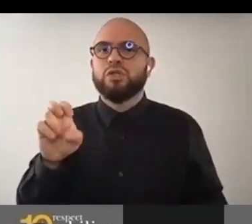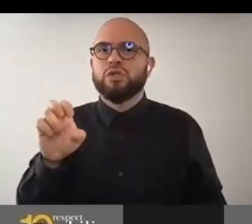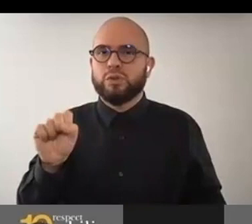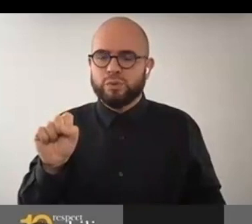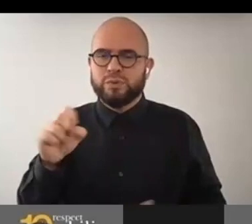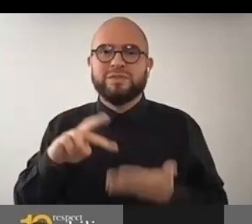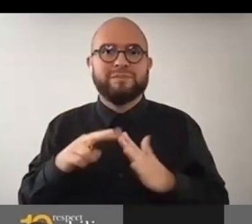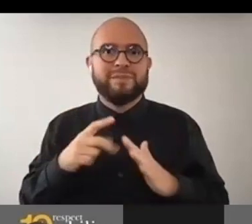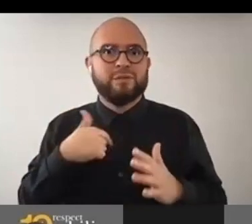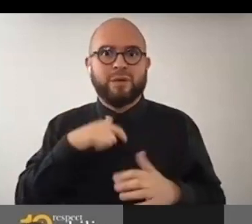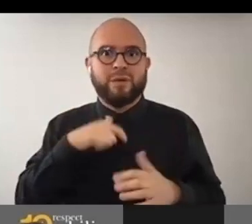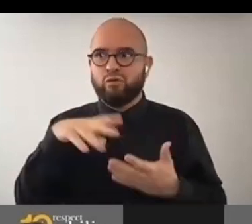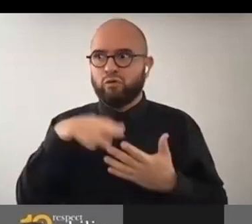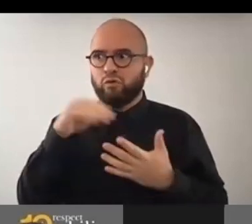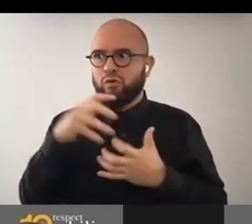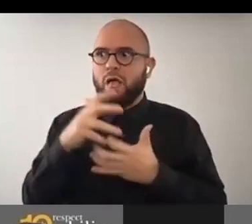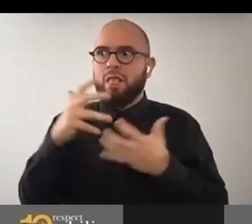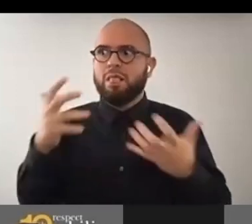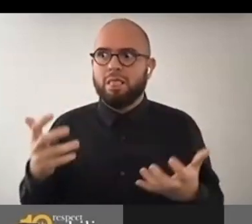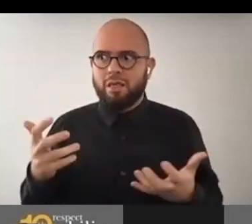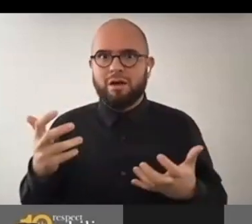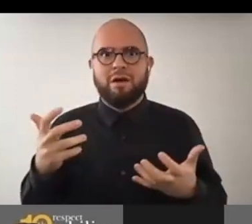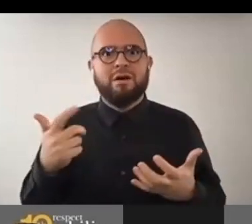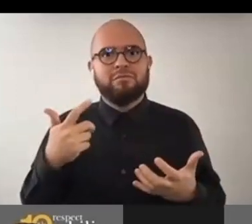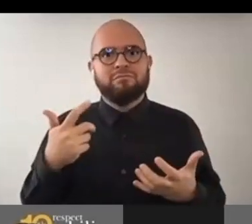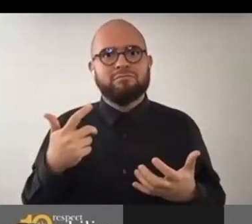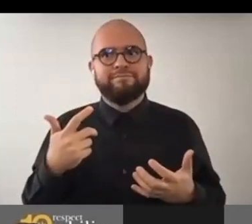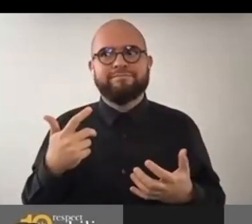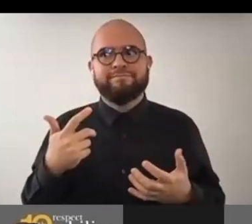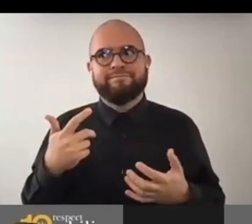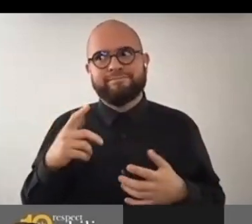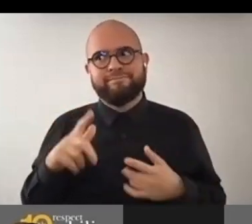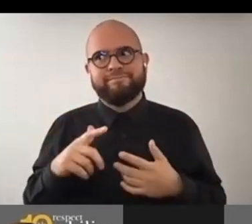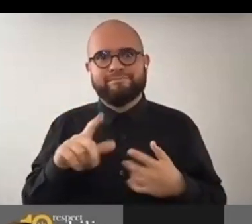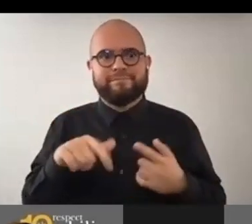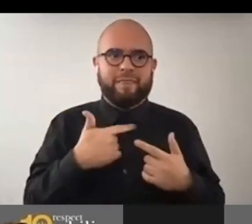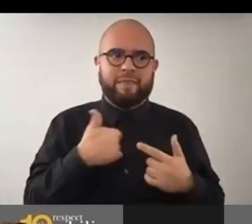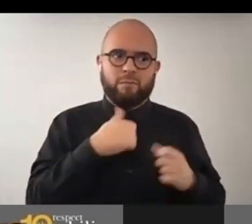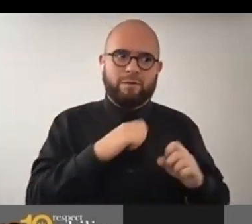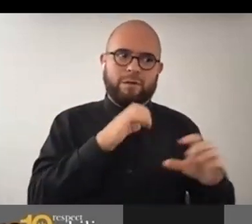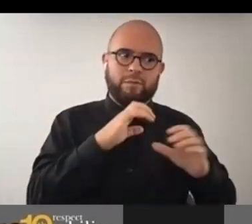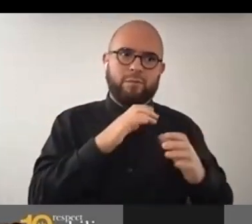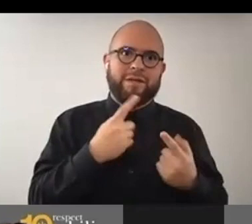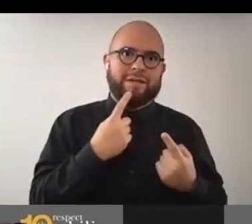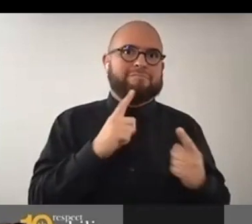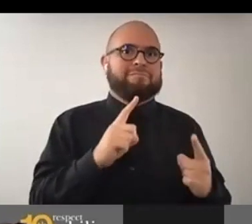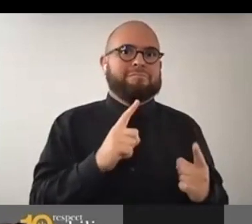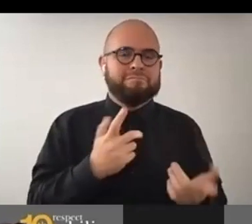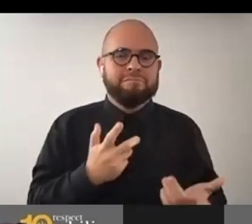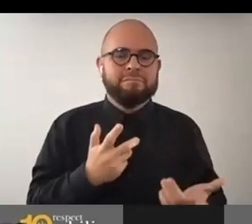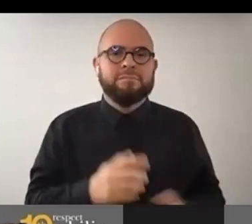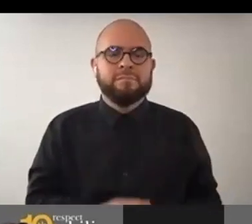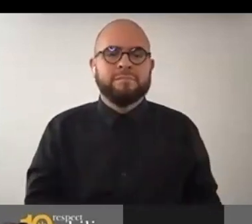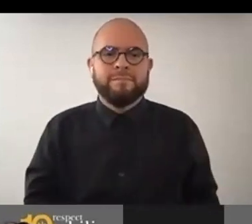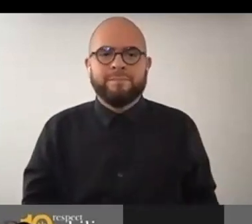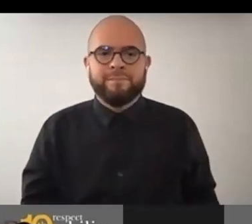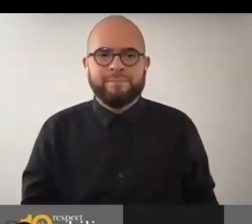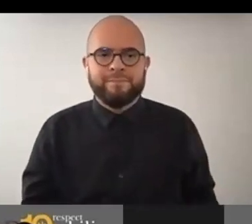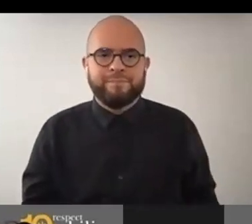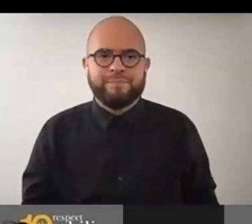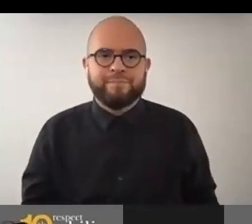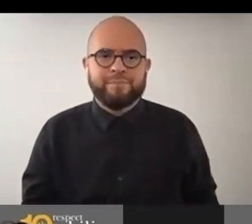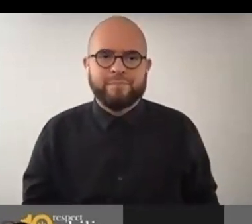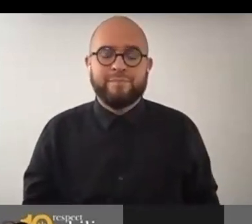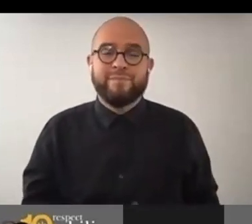network effectively in this realm. But fortunately, we're working with a lot of people who are in the